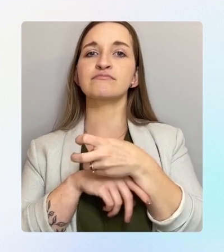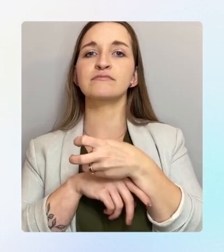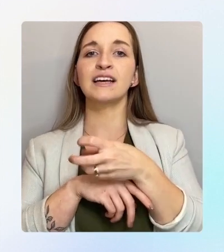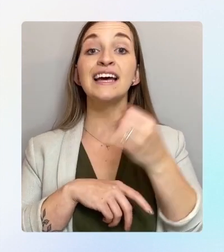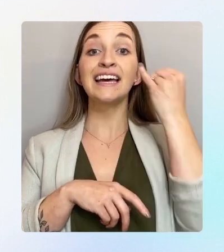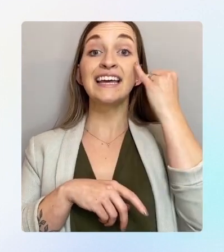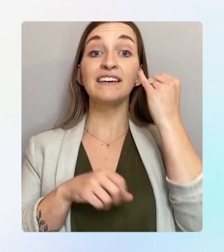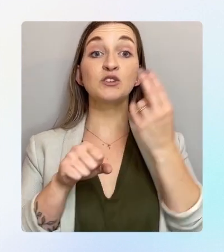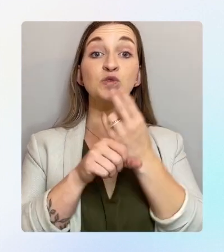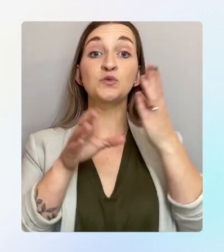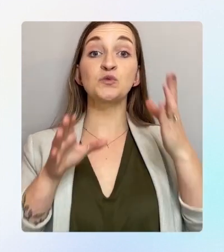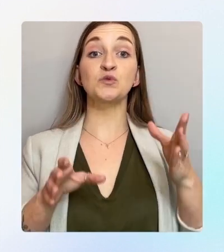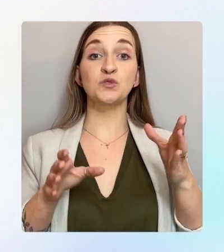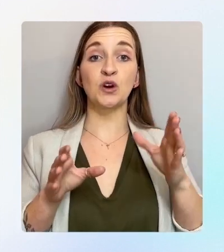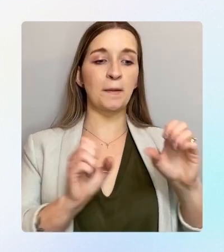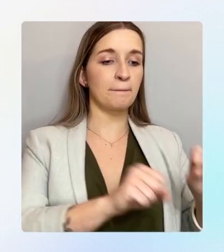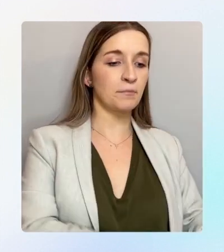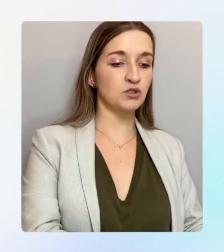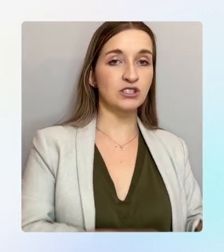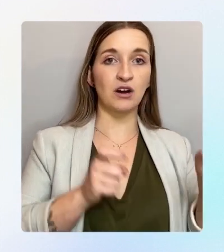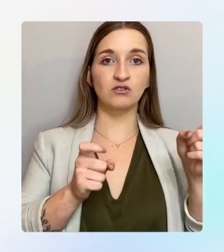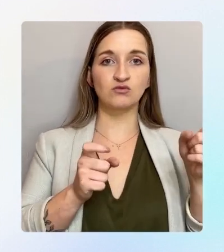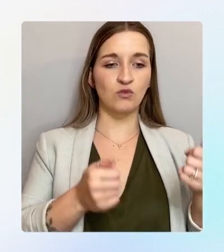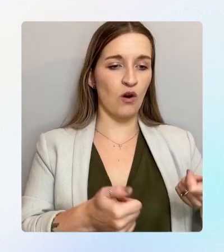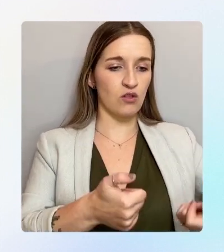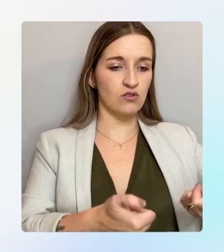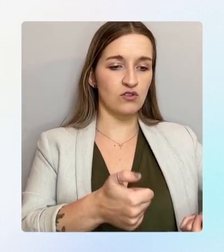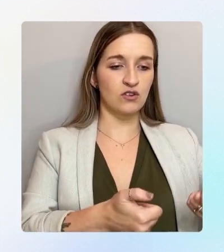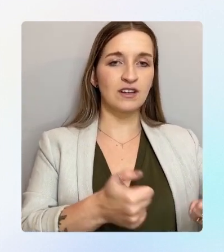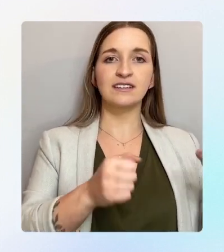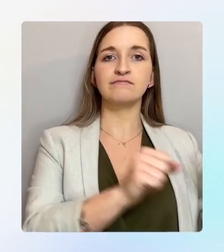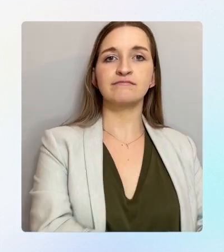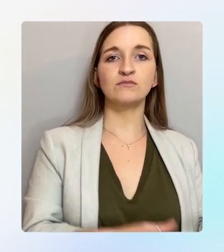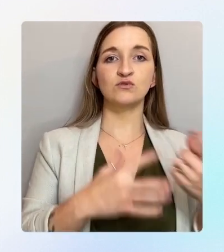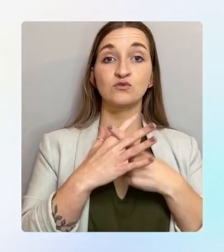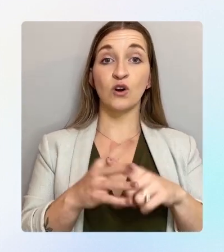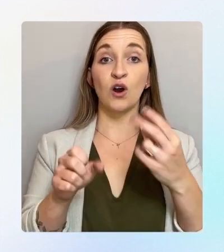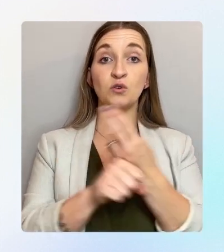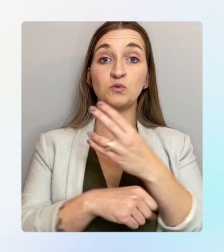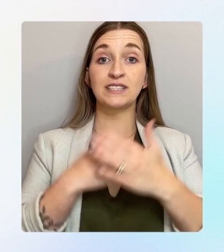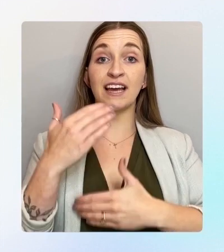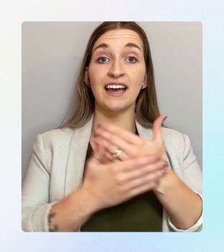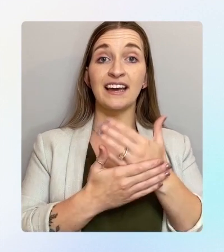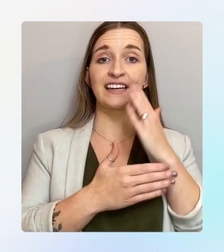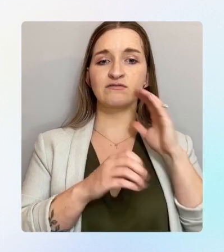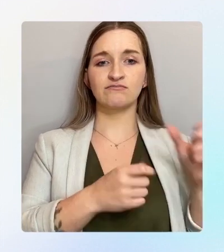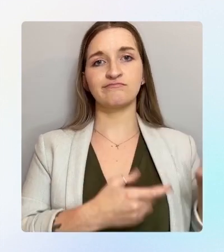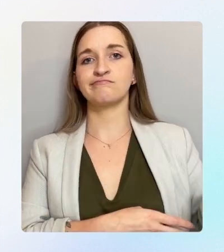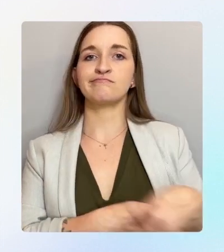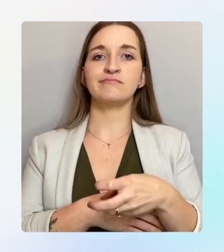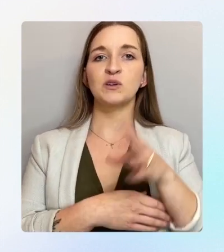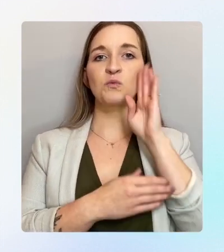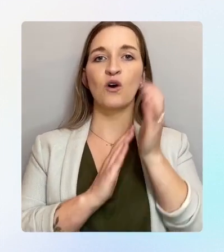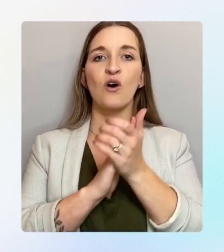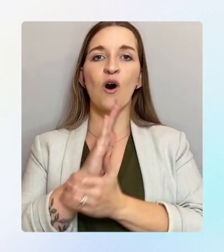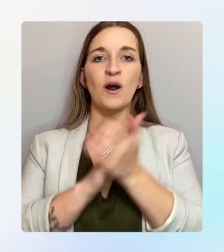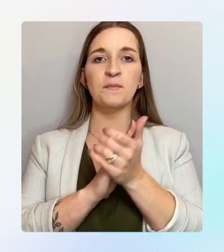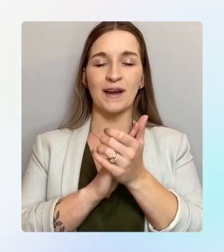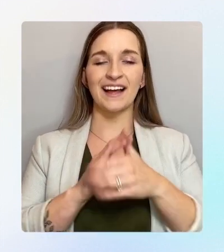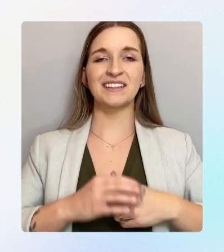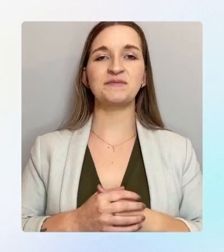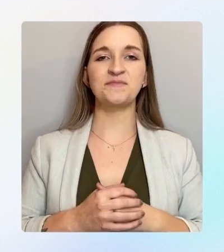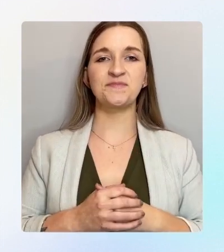puts down their controllers and start using their hands without any additional logic or handling for the developer. And